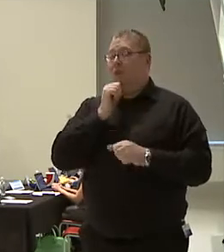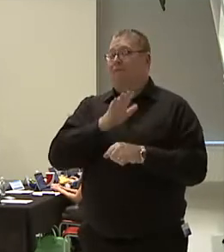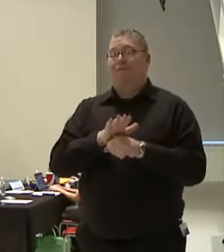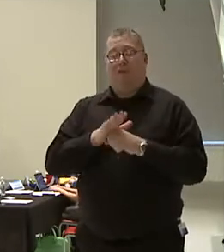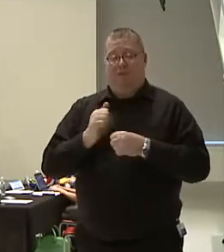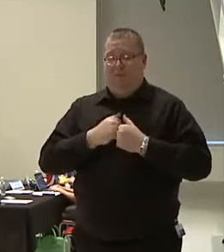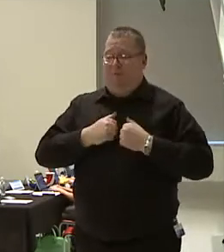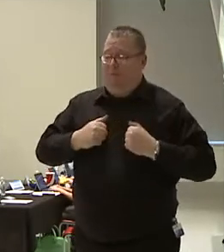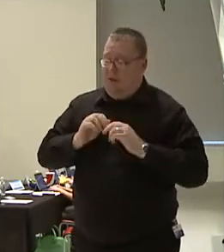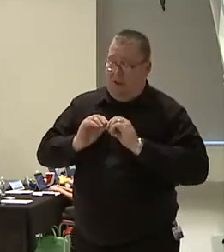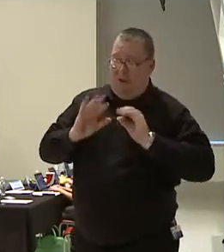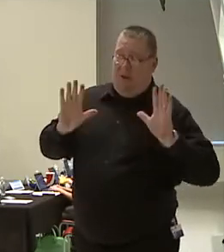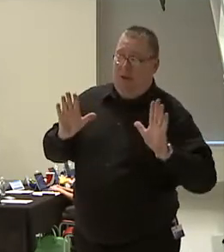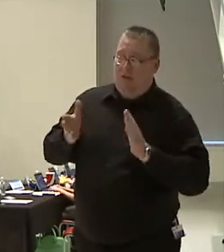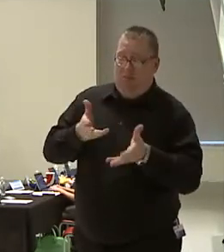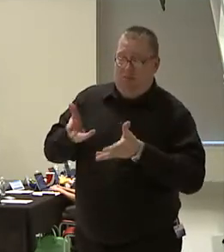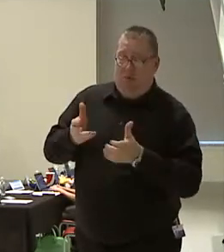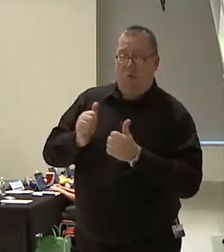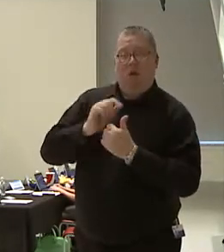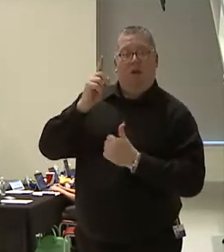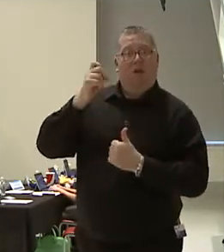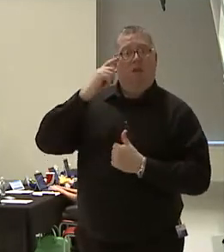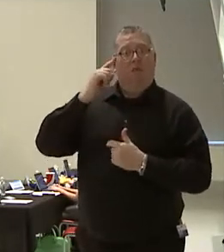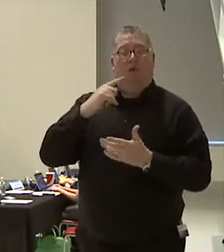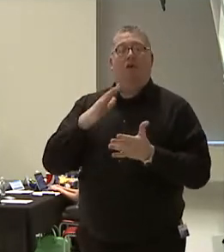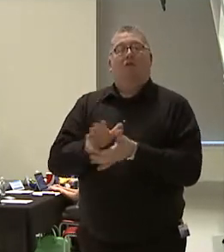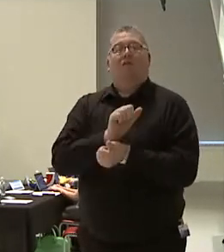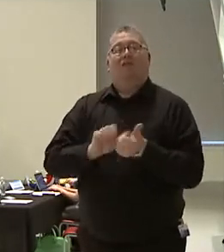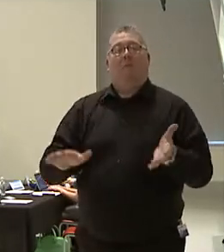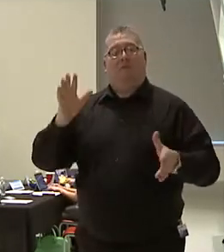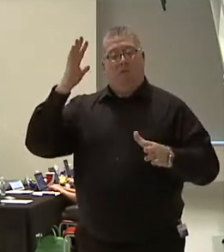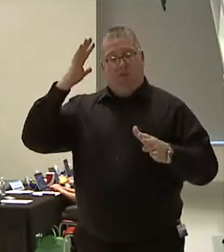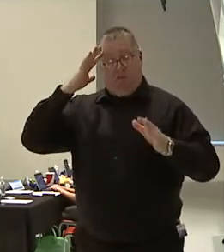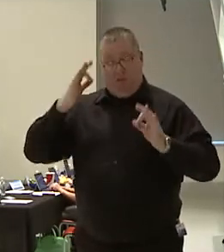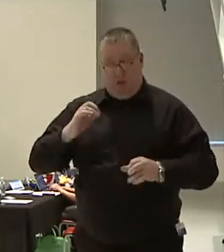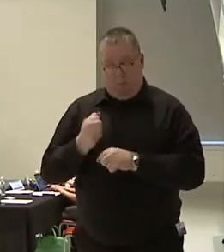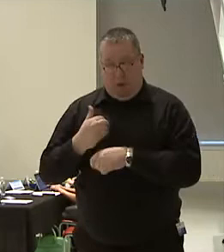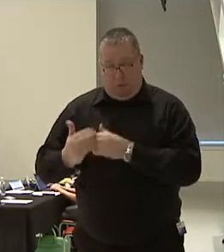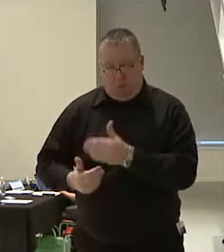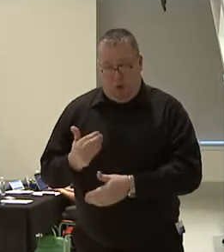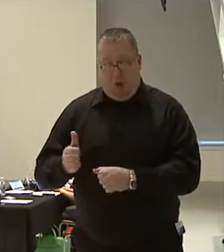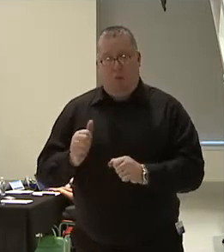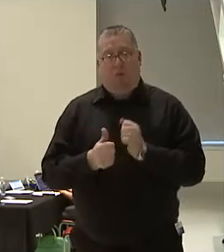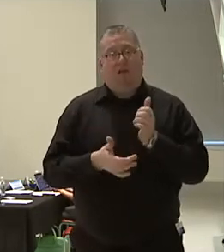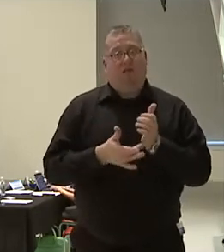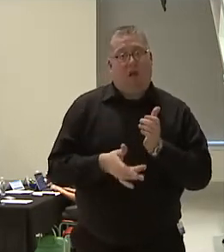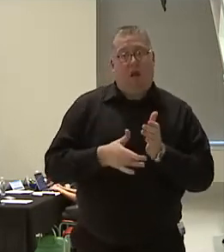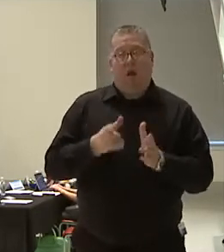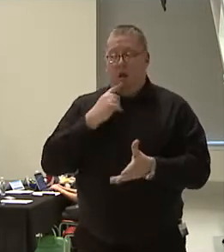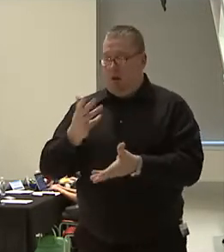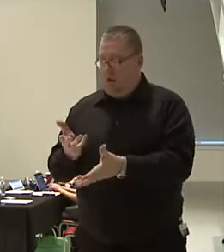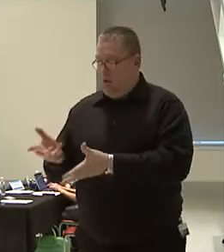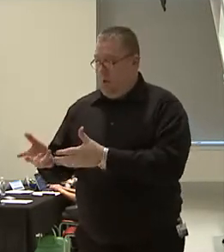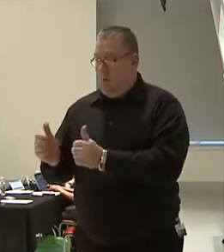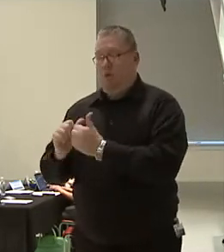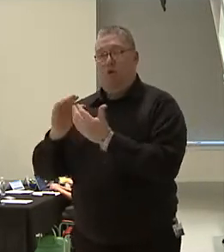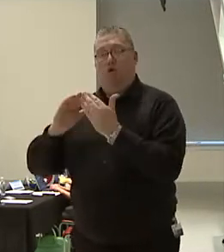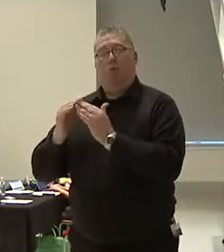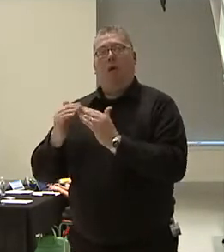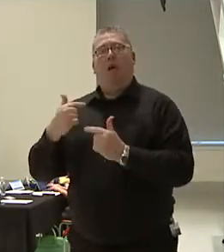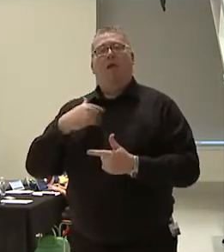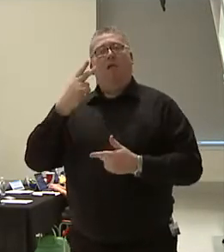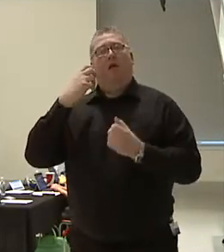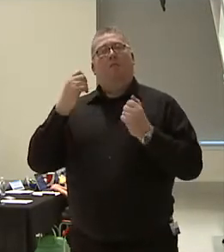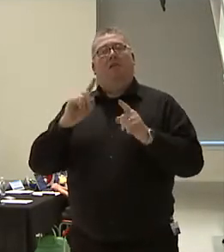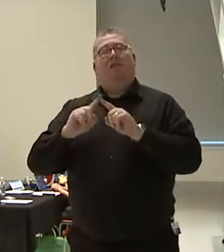local government impacts data-driven decision-making, government technology, and community engagement. I've had the chance to work with many local